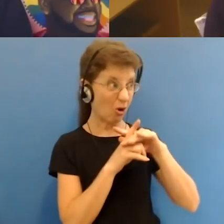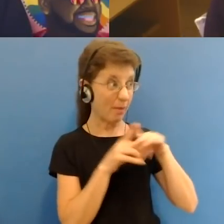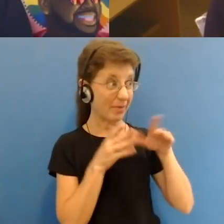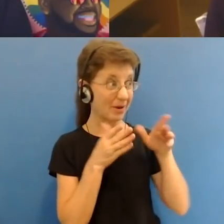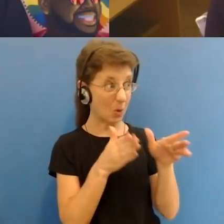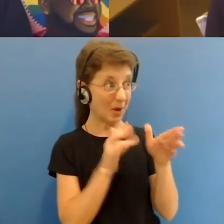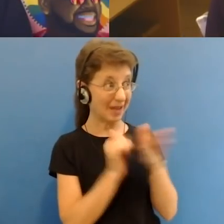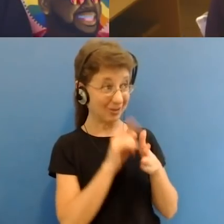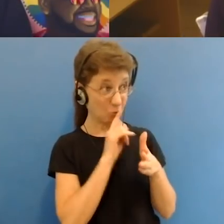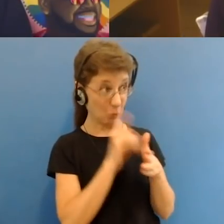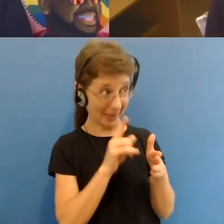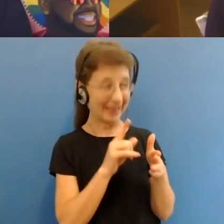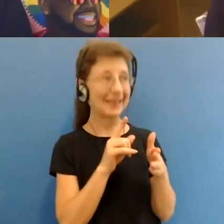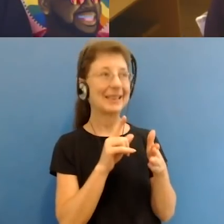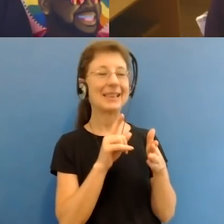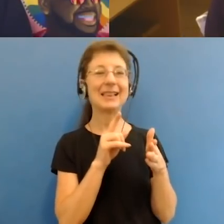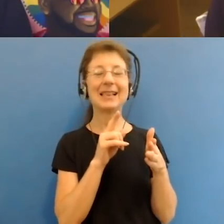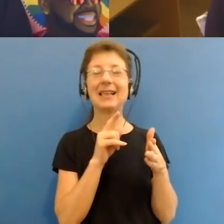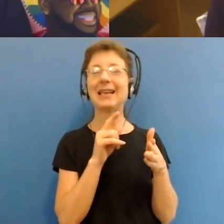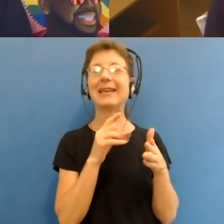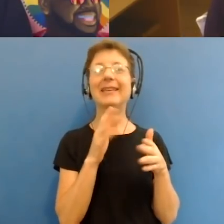real? And, you know, and then the whole